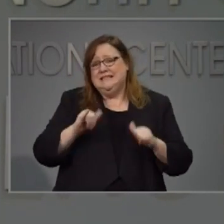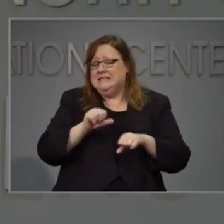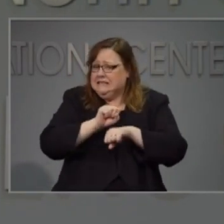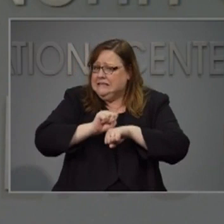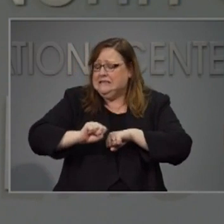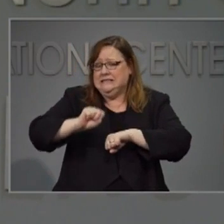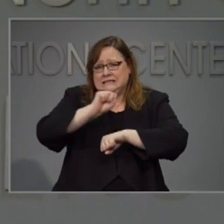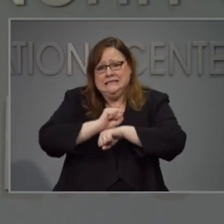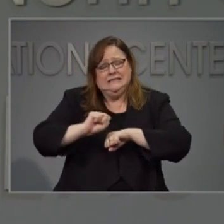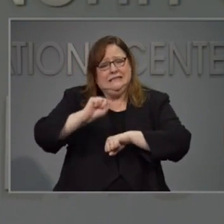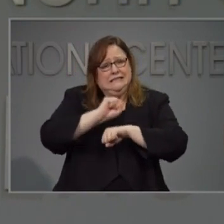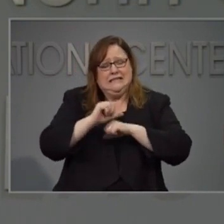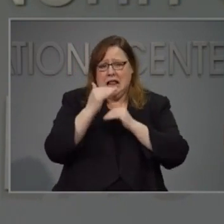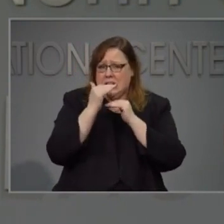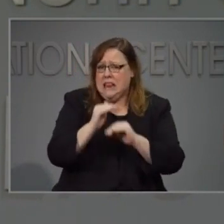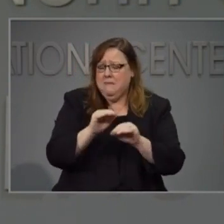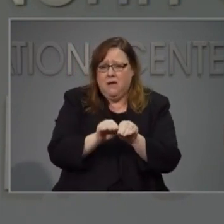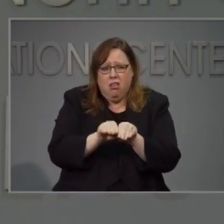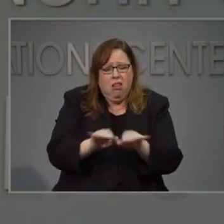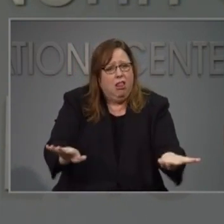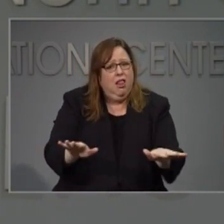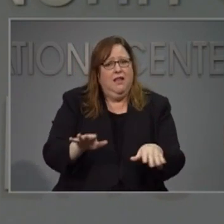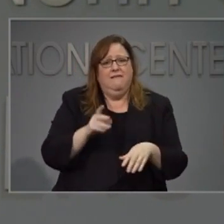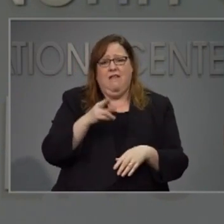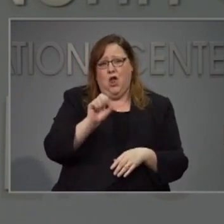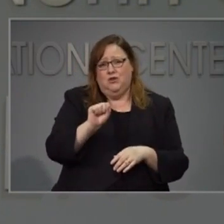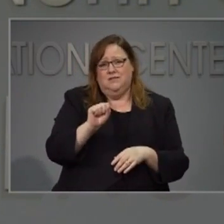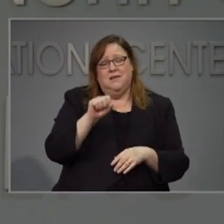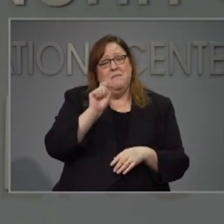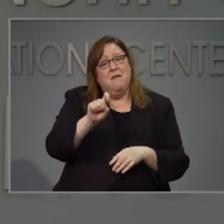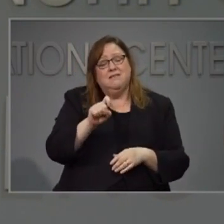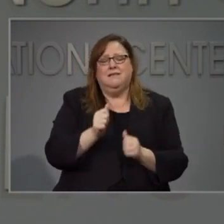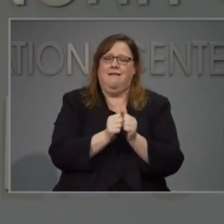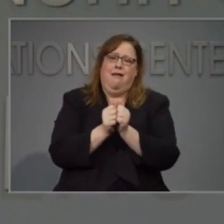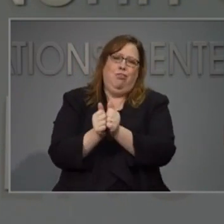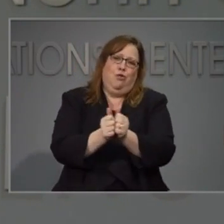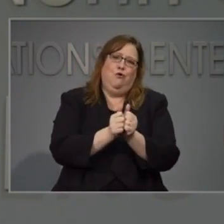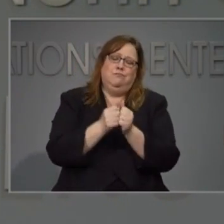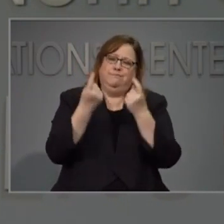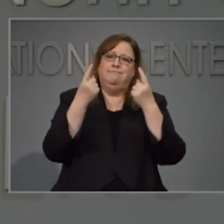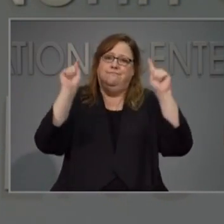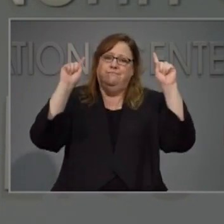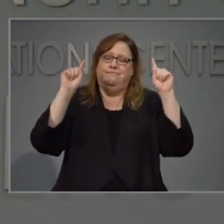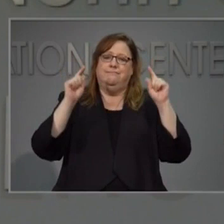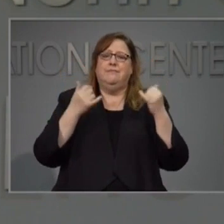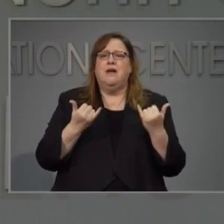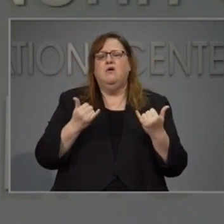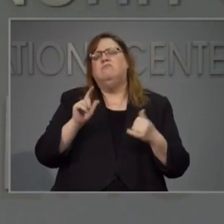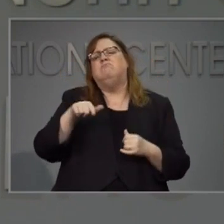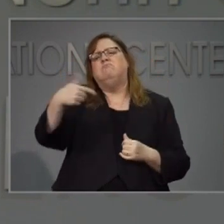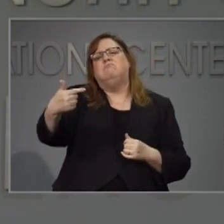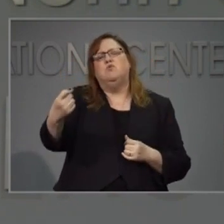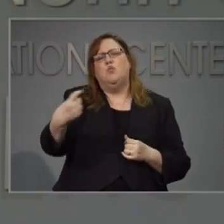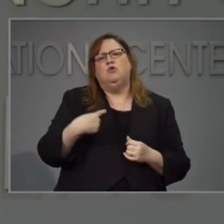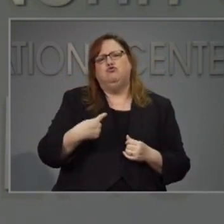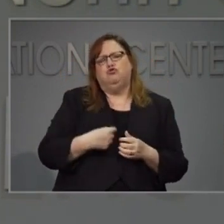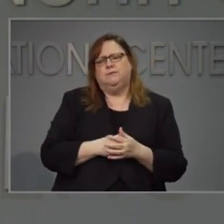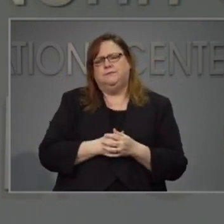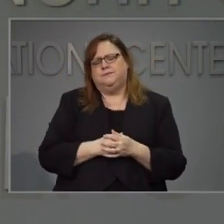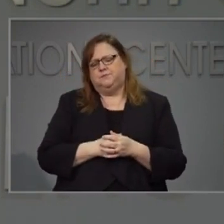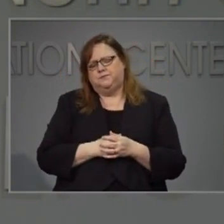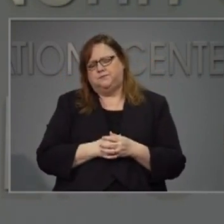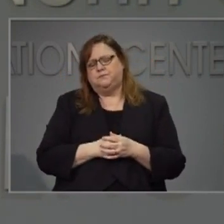virus, and we need to all stick together to try to do it. Thanks. Next question, All right, please. You've been listening there to North Carolina Governor Roy